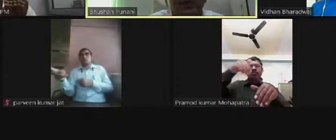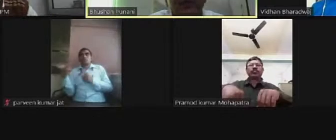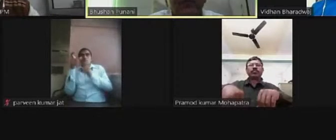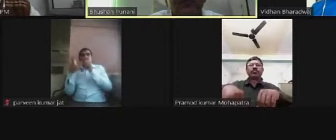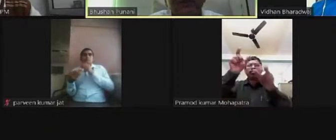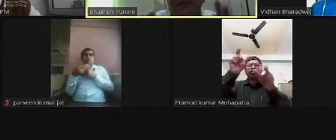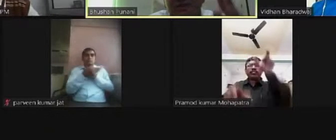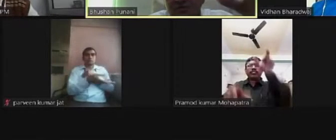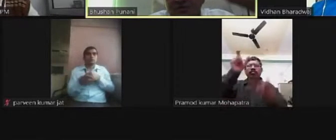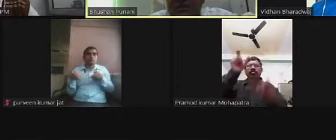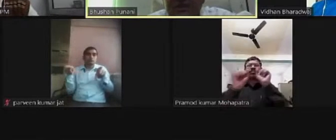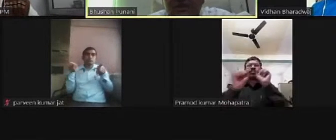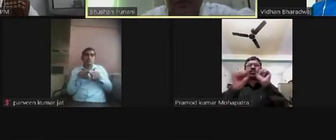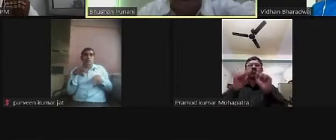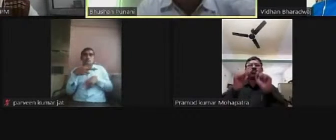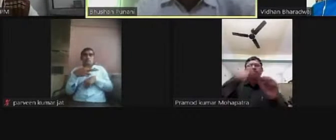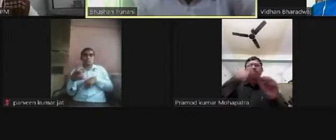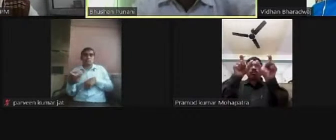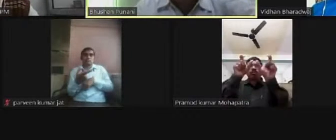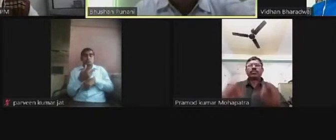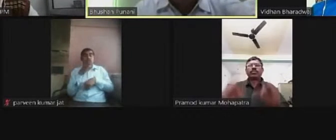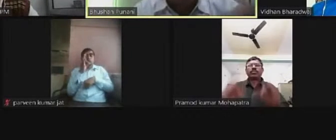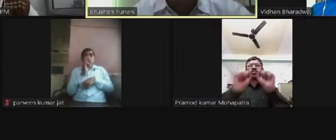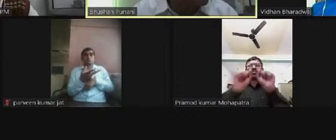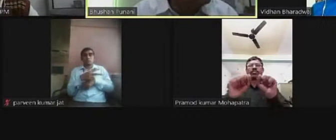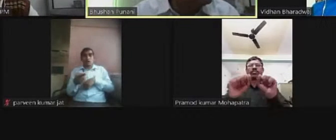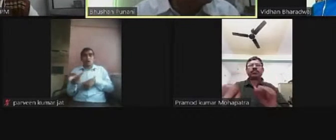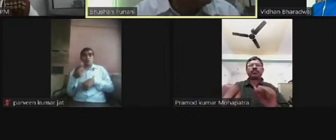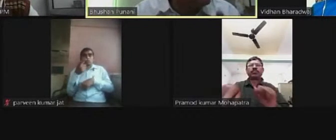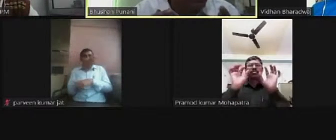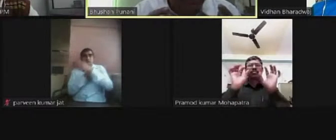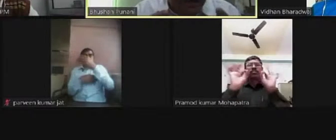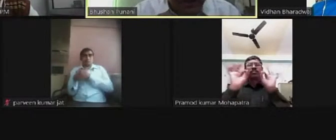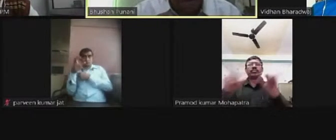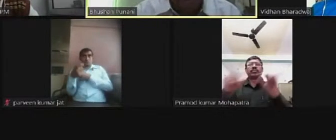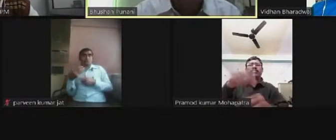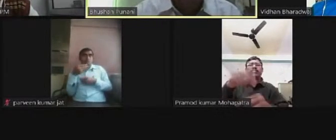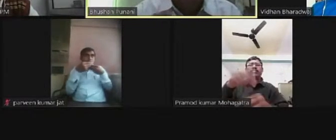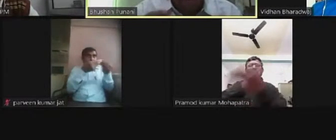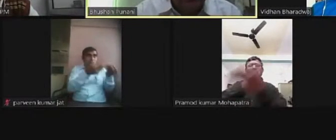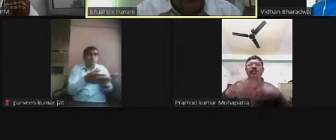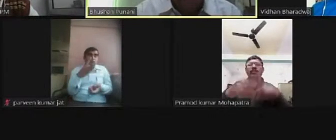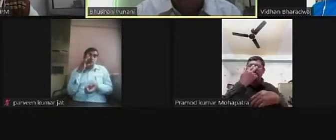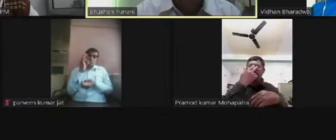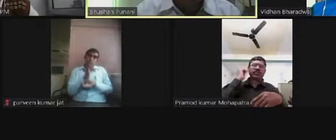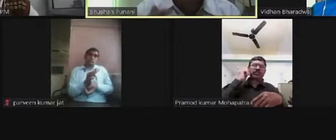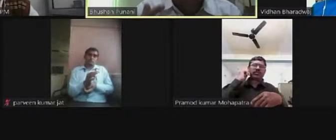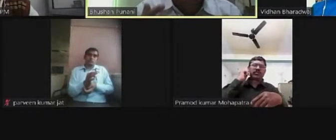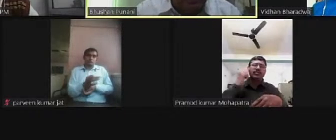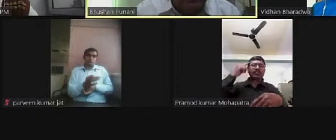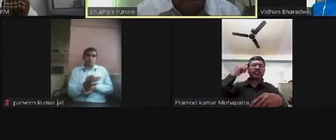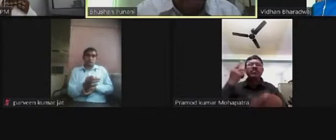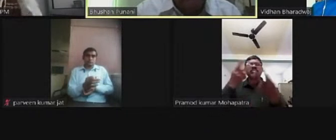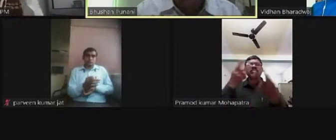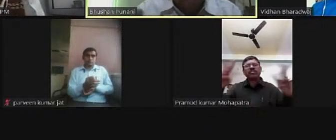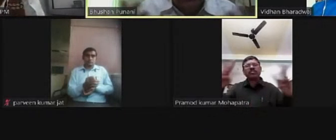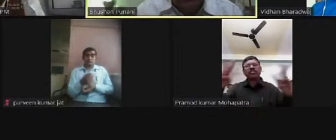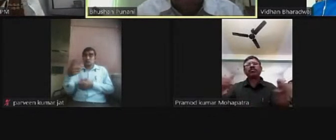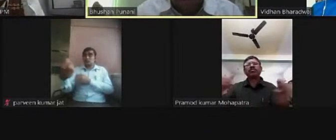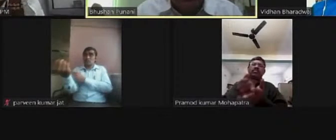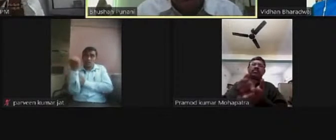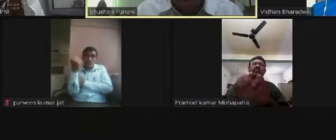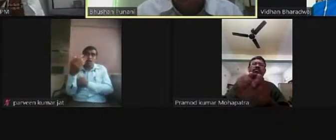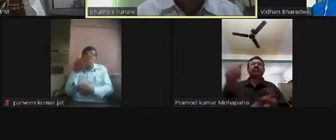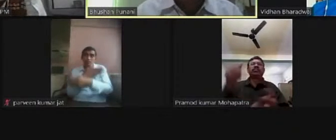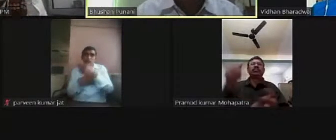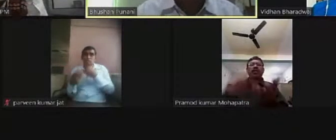someone else, then the same facility in the same fashion should also be extended towards people with disabilities, are important and